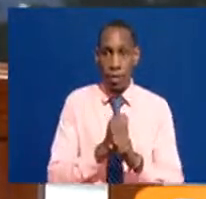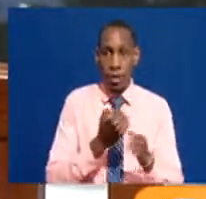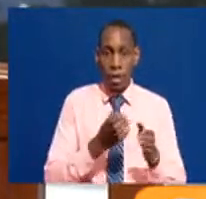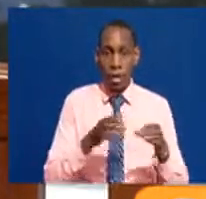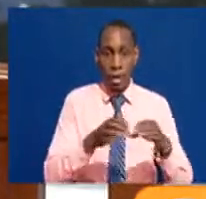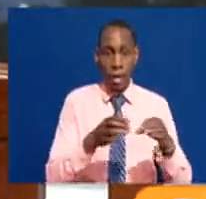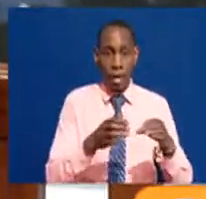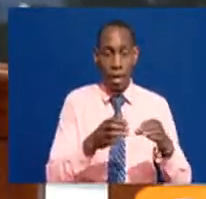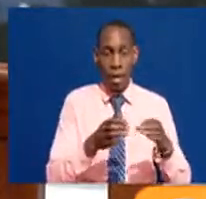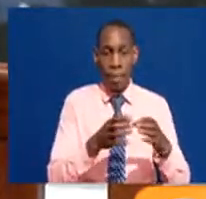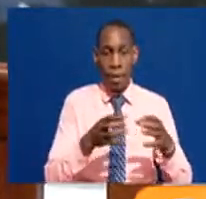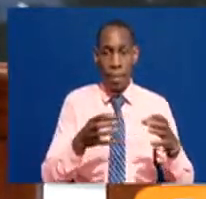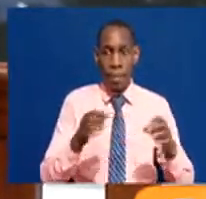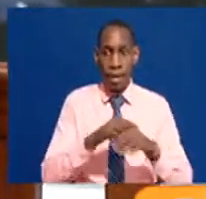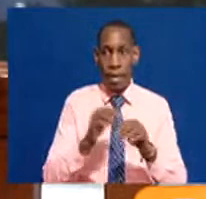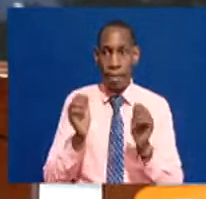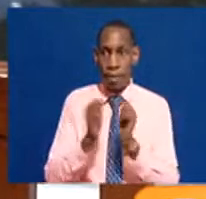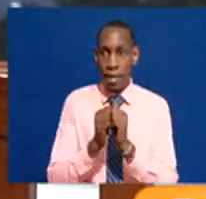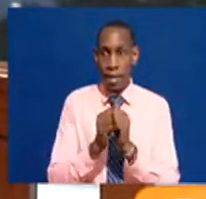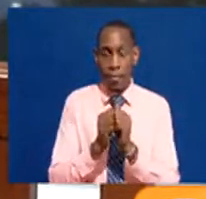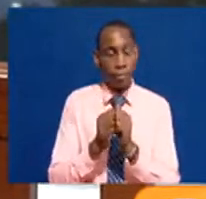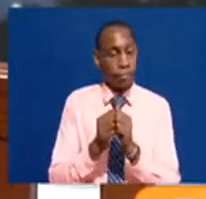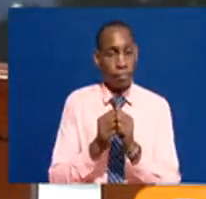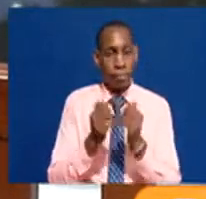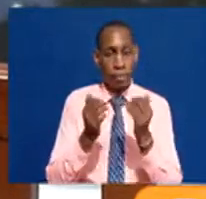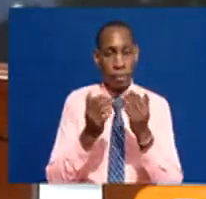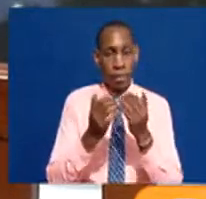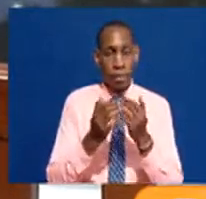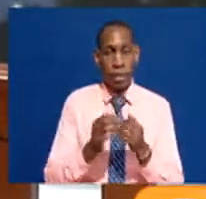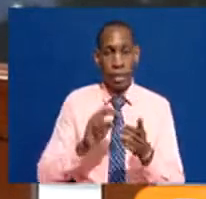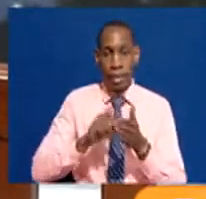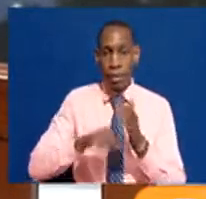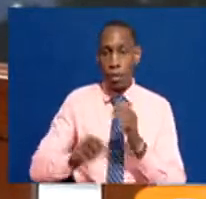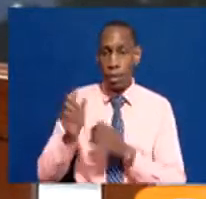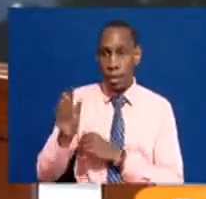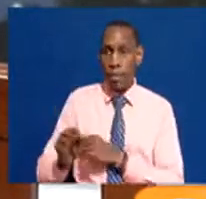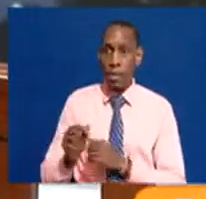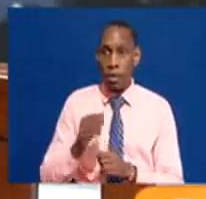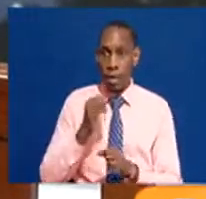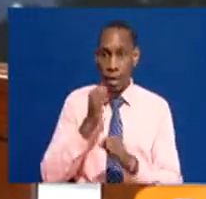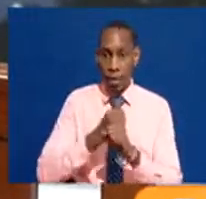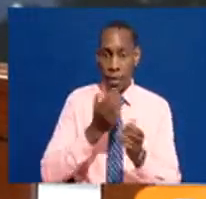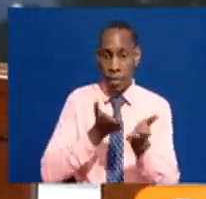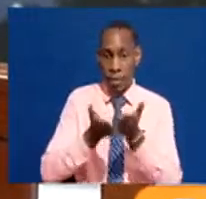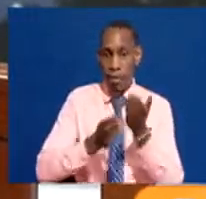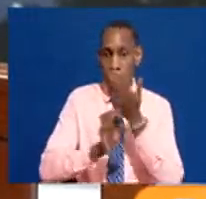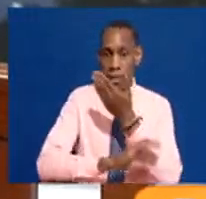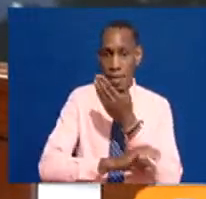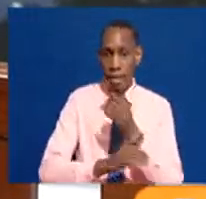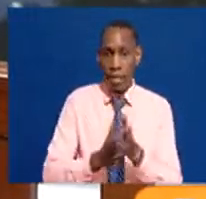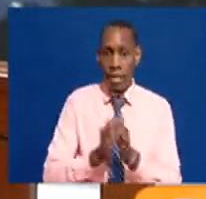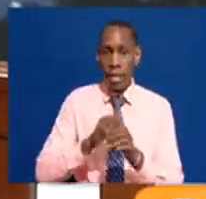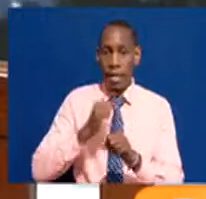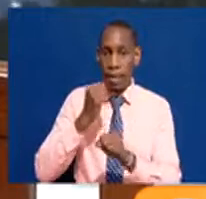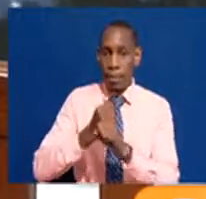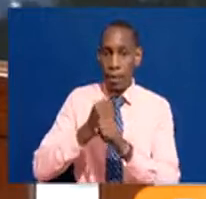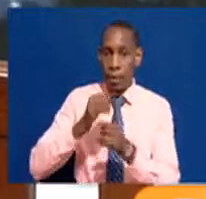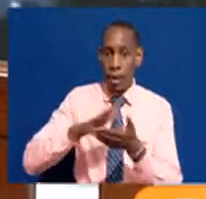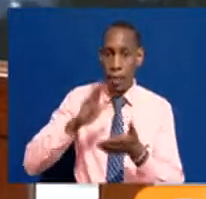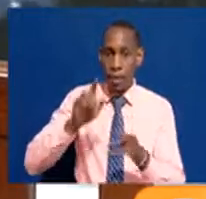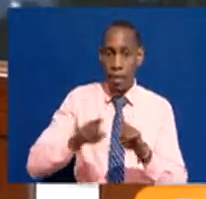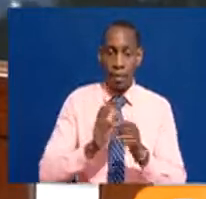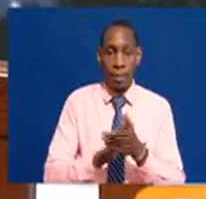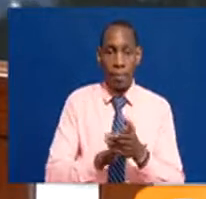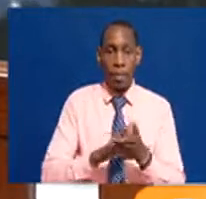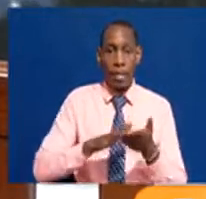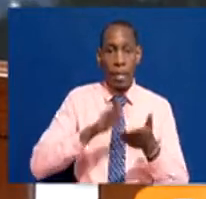company. But by 10, by whatever. So meaning, that's a person that will work for this country. And the more you work, the more you work, the more we are